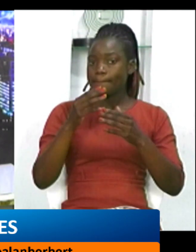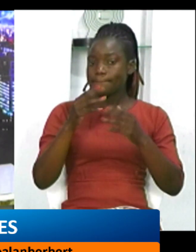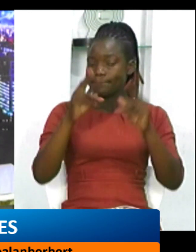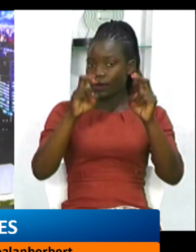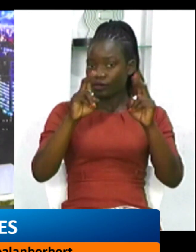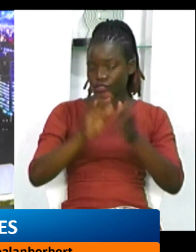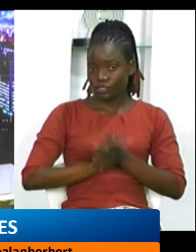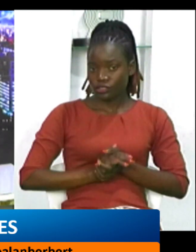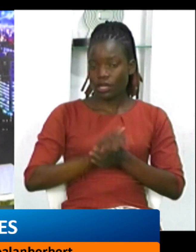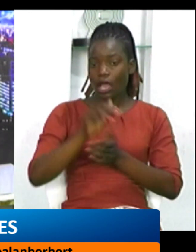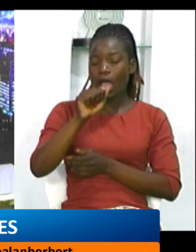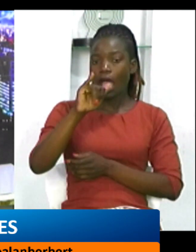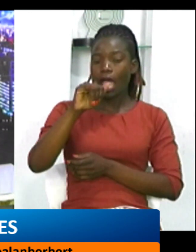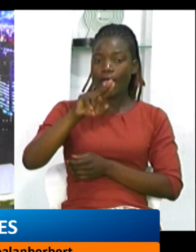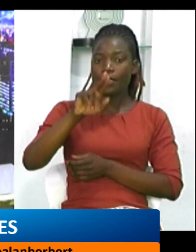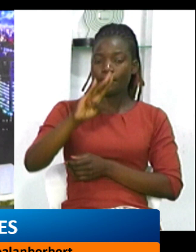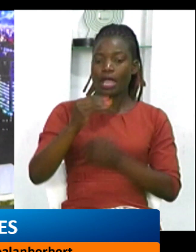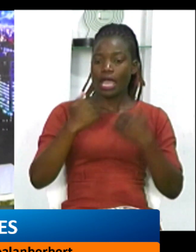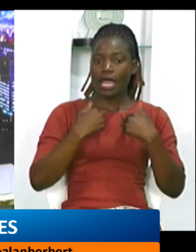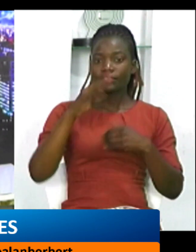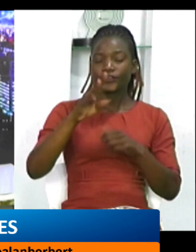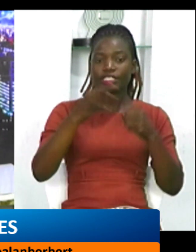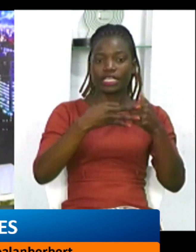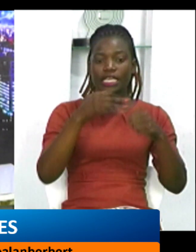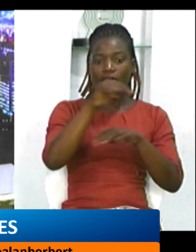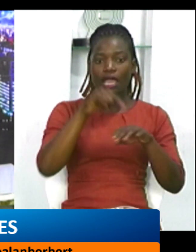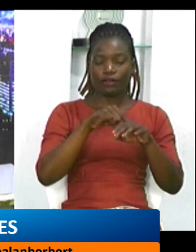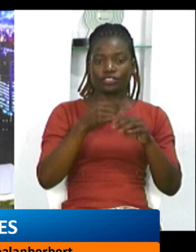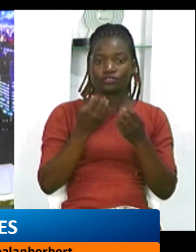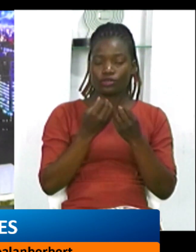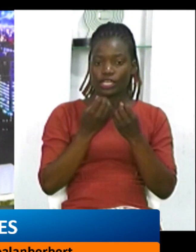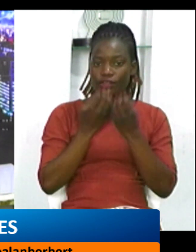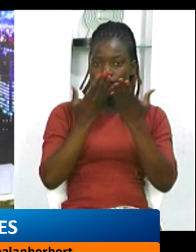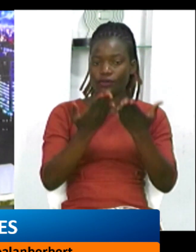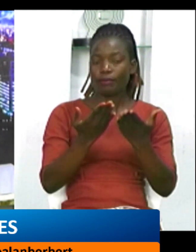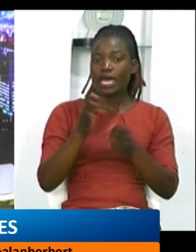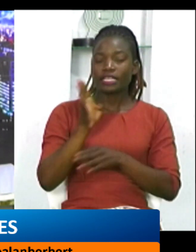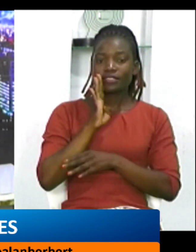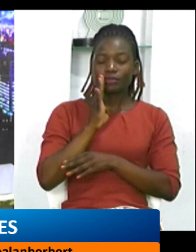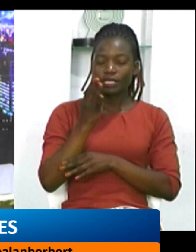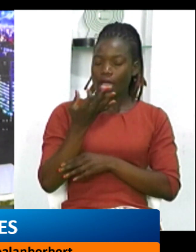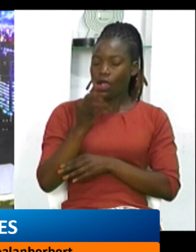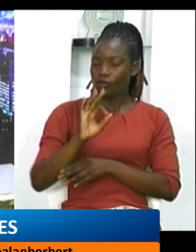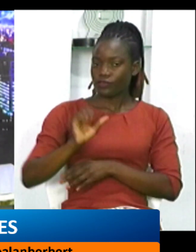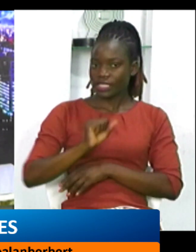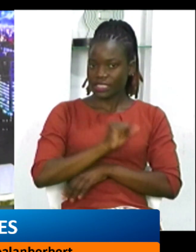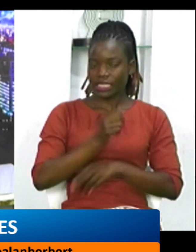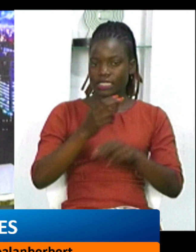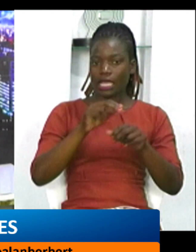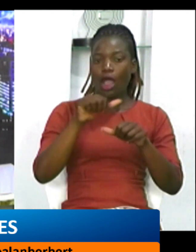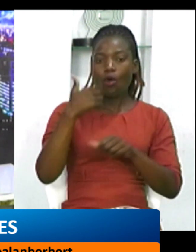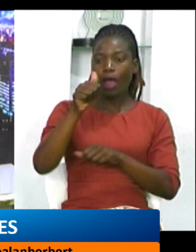Assembly, Bundi, has 48 hours to formally notify the Speaker of the Senate, Amason Kingi, of the